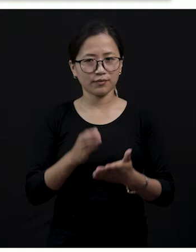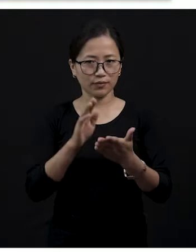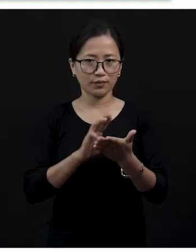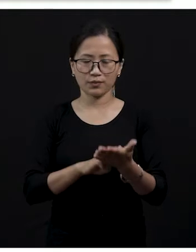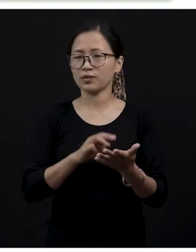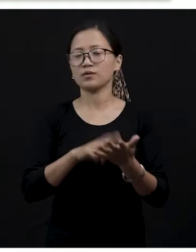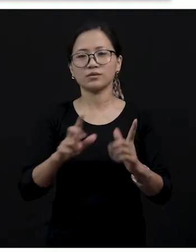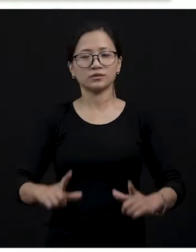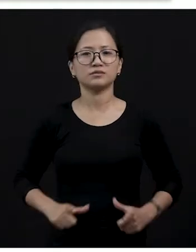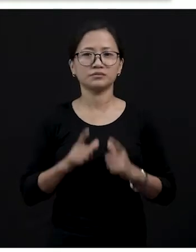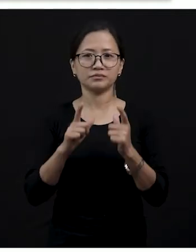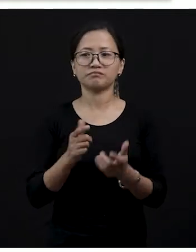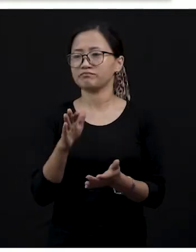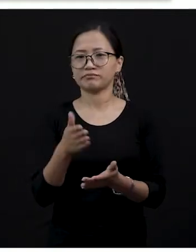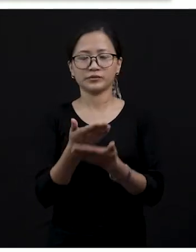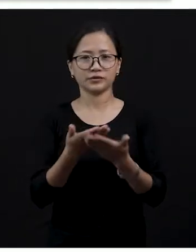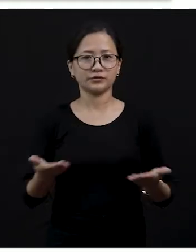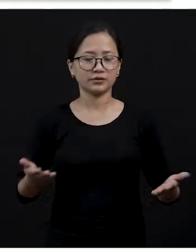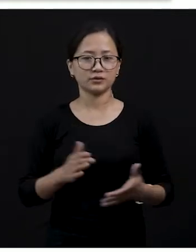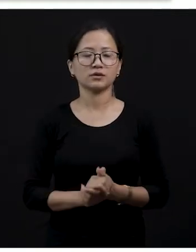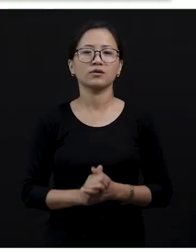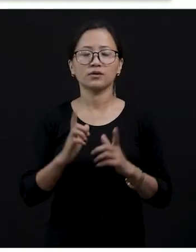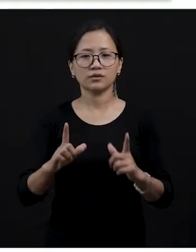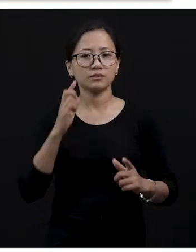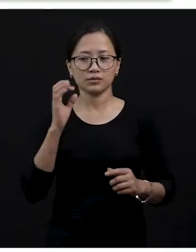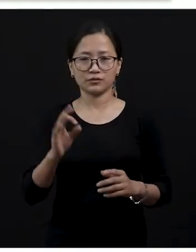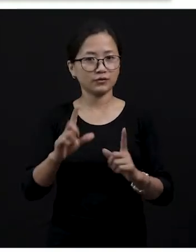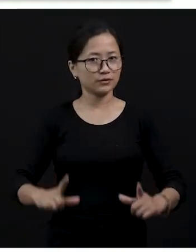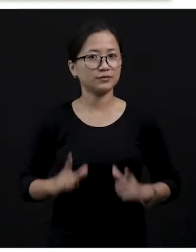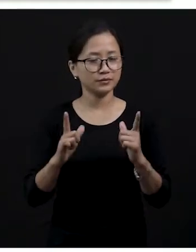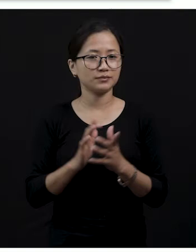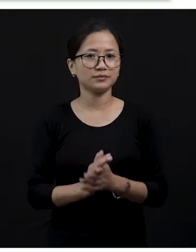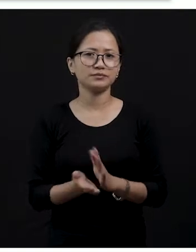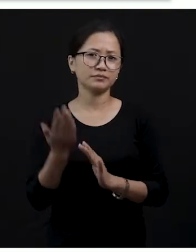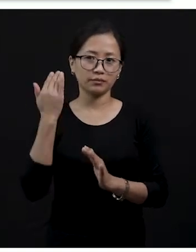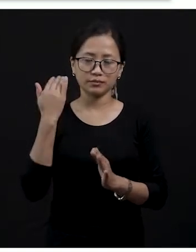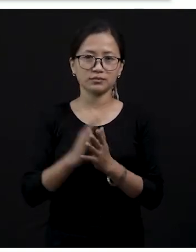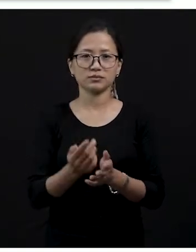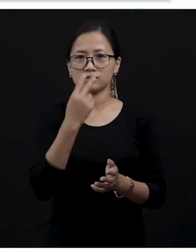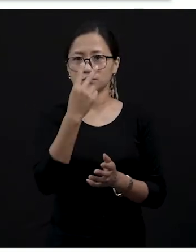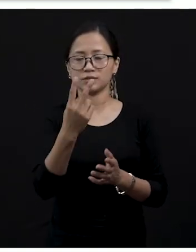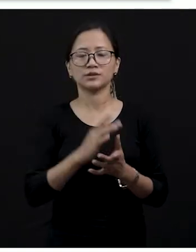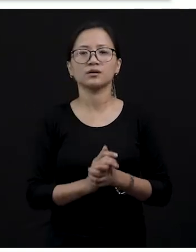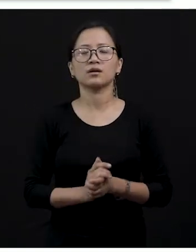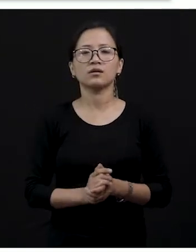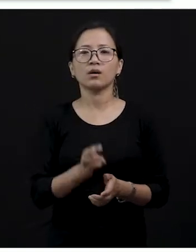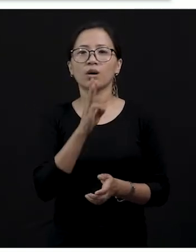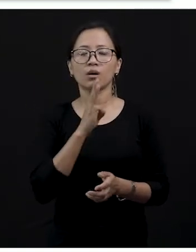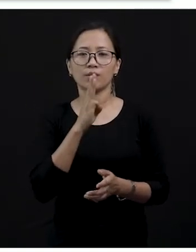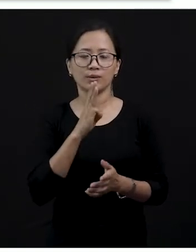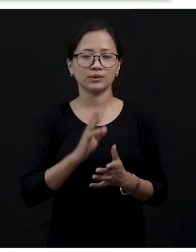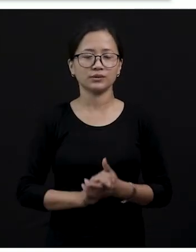thing, but very important for our lives. And that is, yes, behind me, water. We're going to